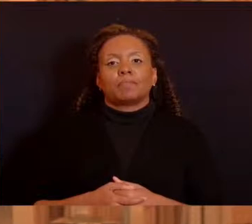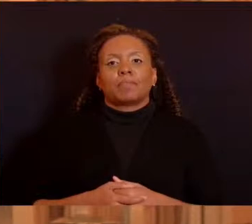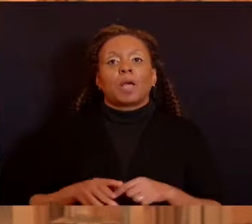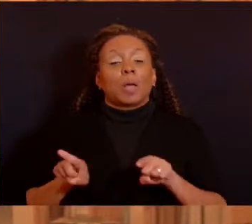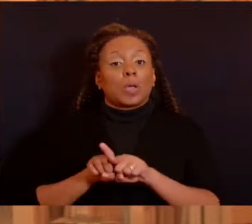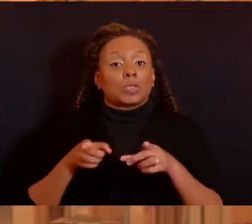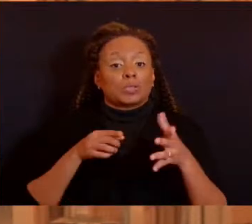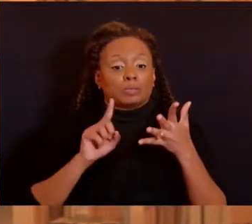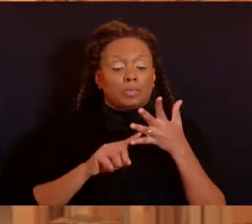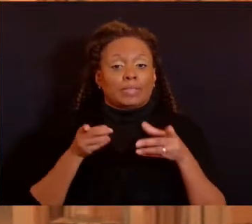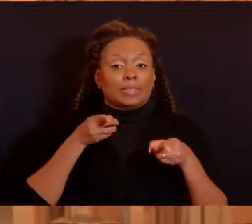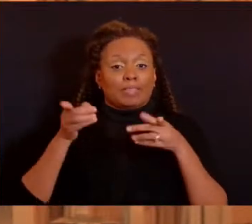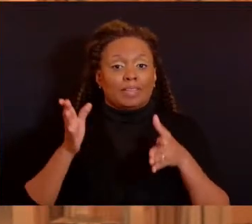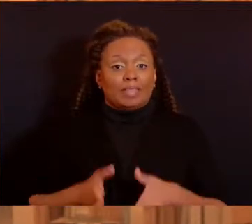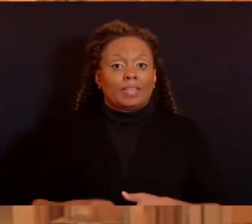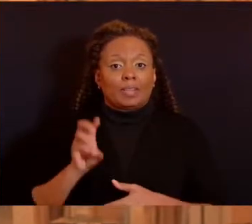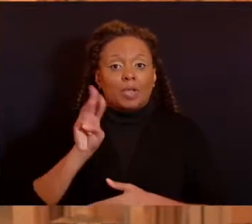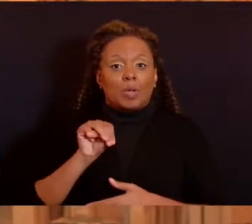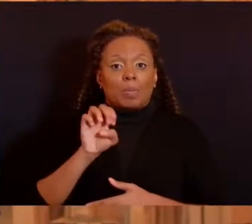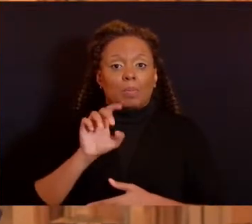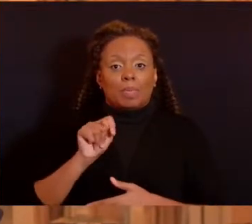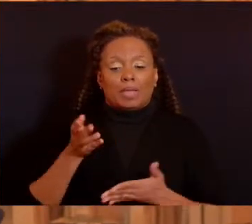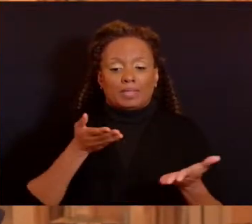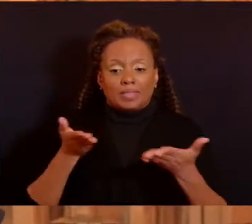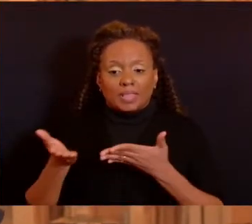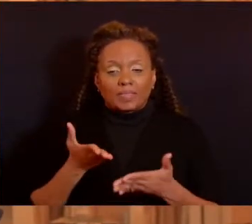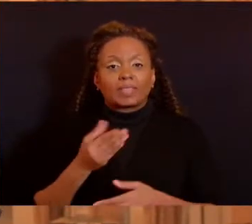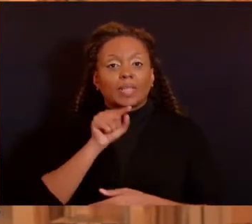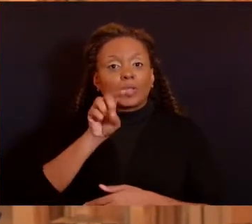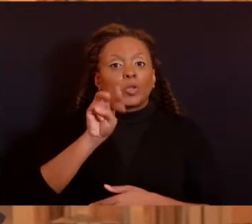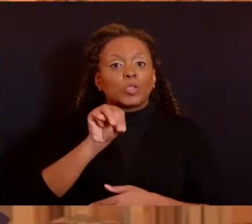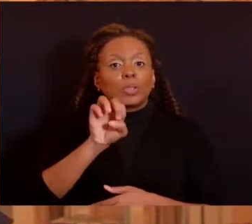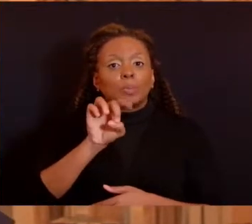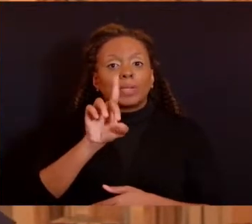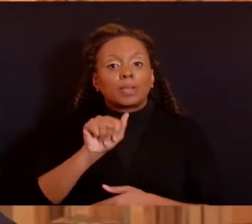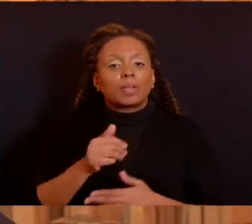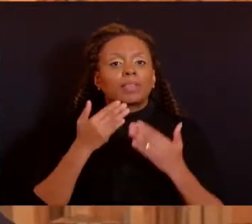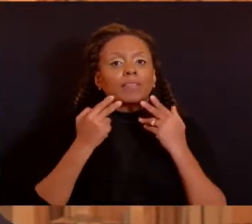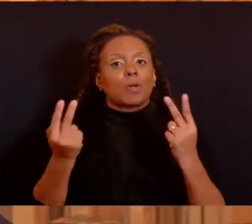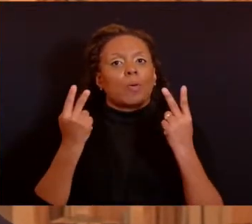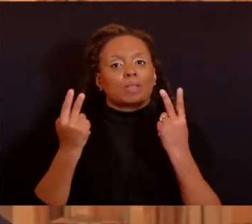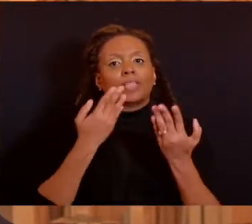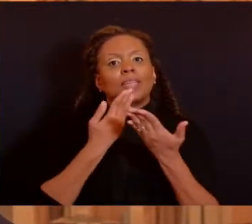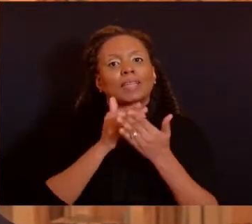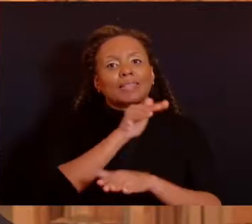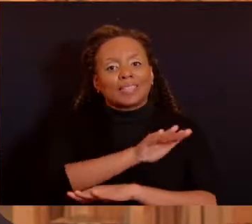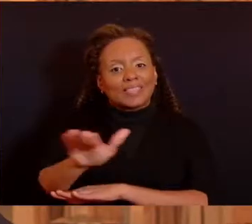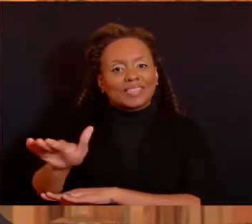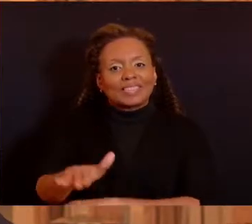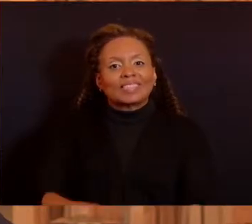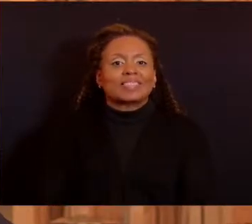well as the Director of the Barbados Met Services, members of the media, and you for joining. Good evening.